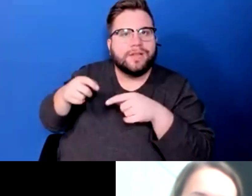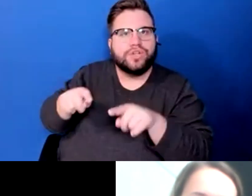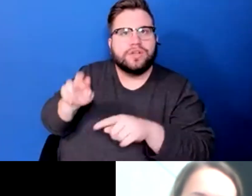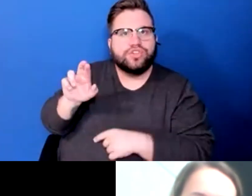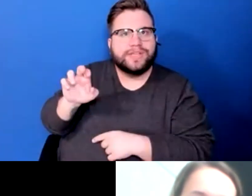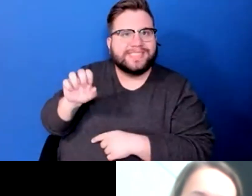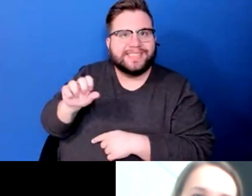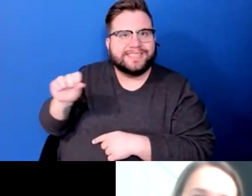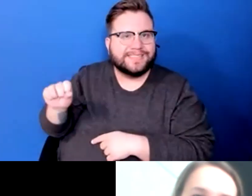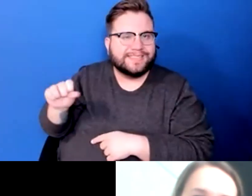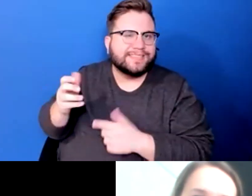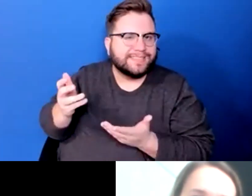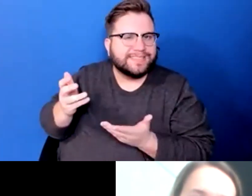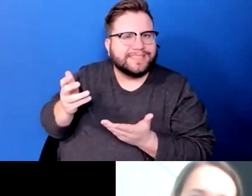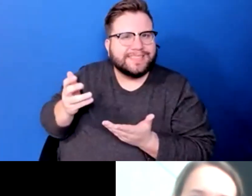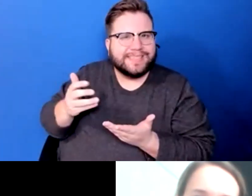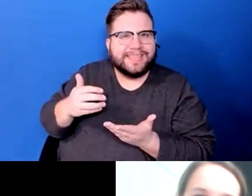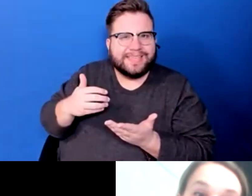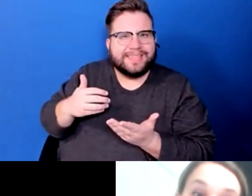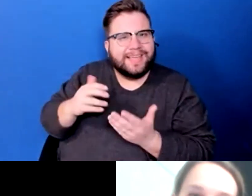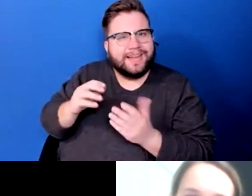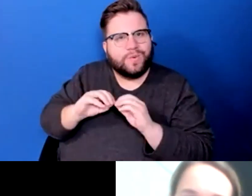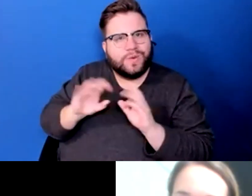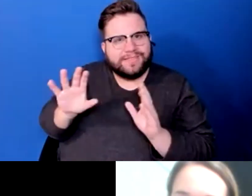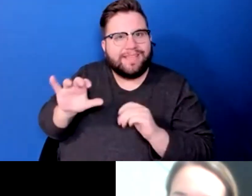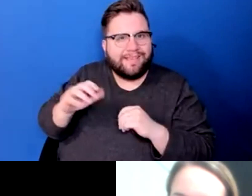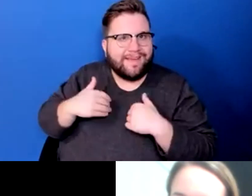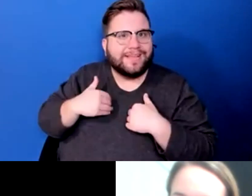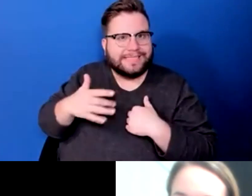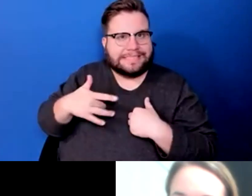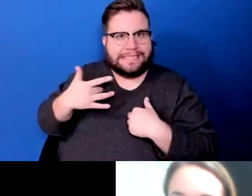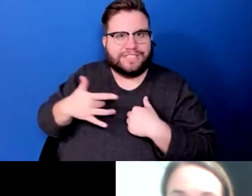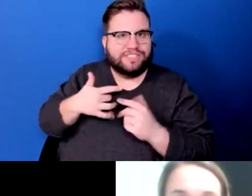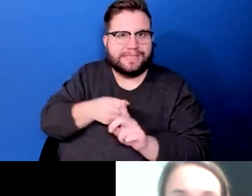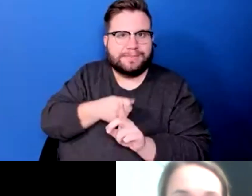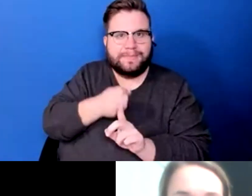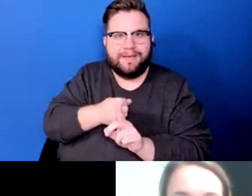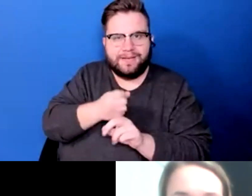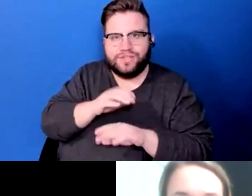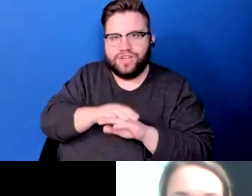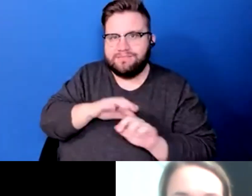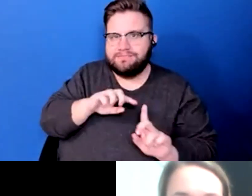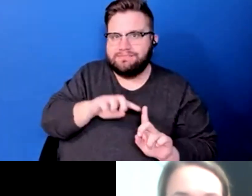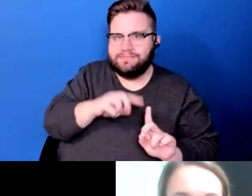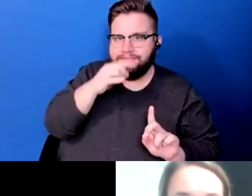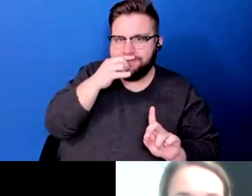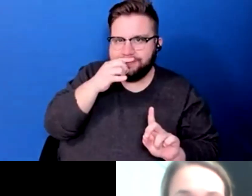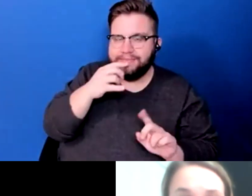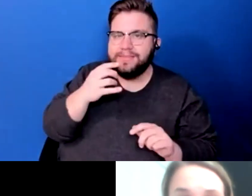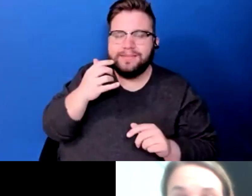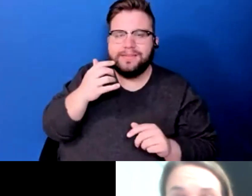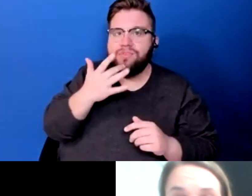provides sensory impact. What are your suggestions as alternatives to keeping kids in